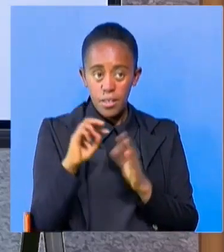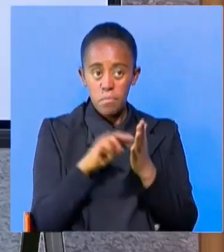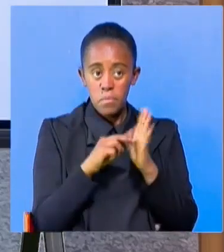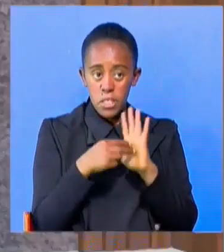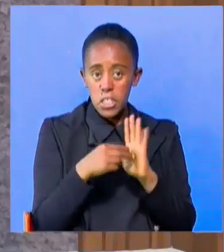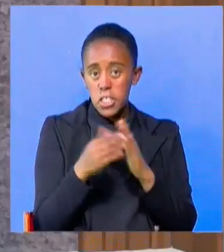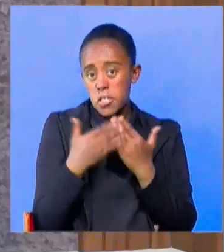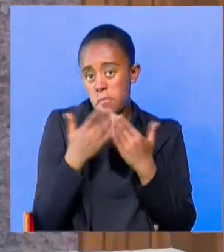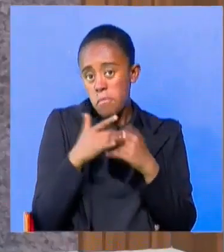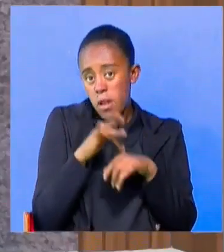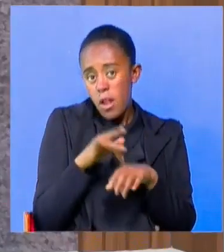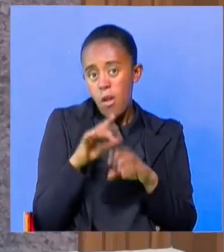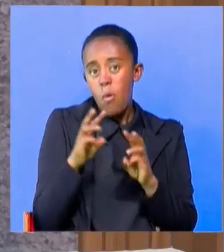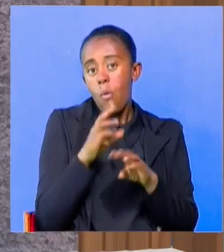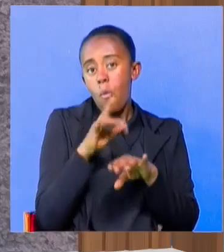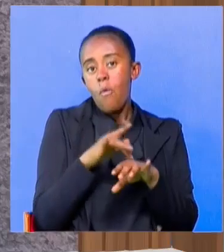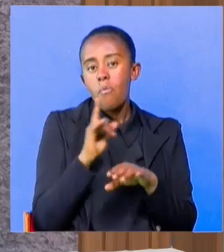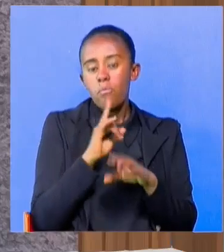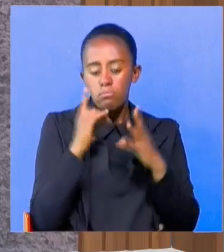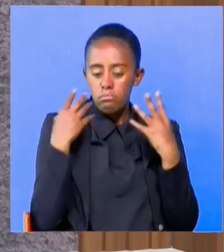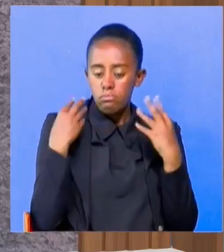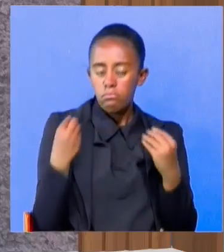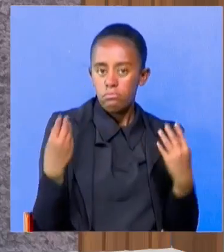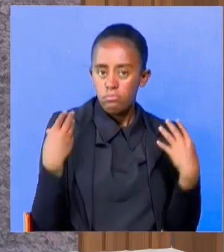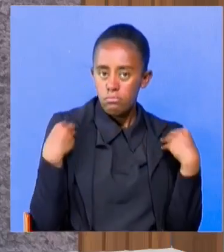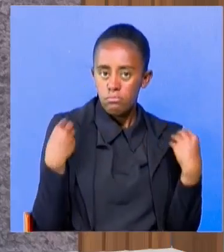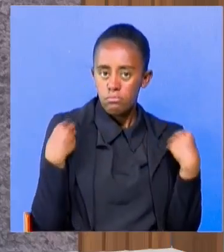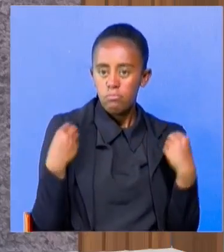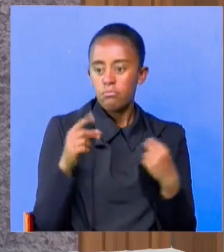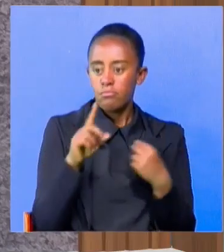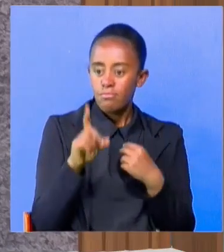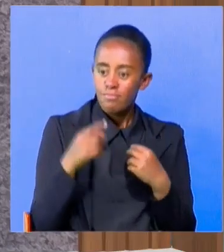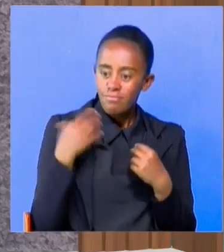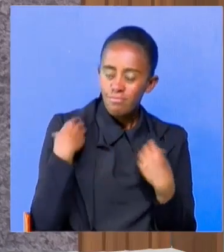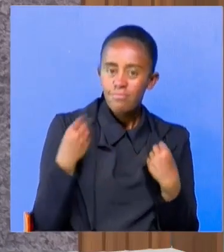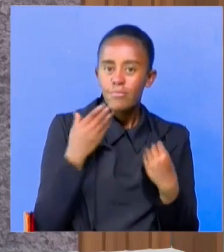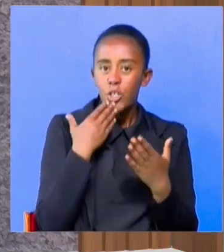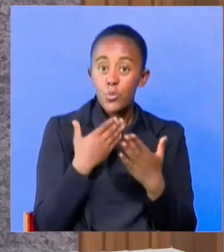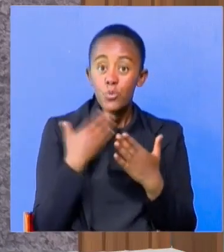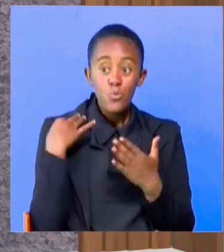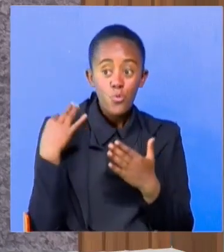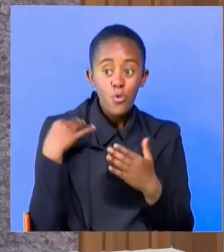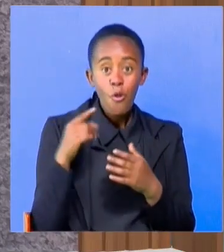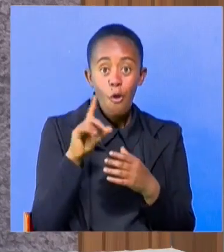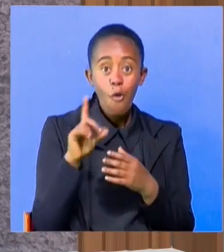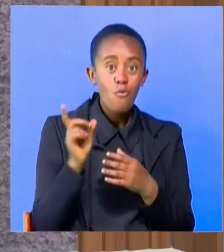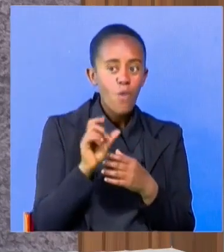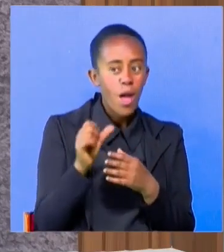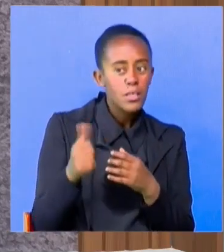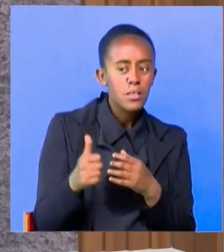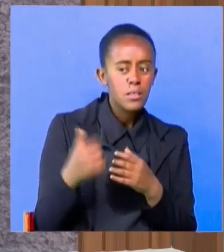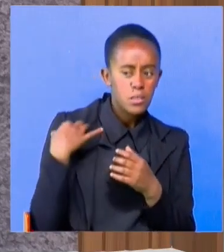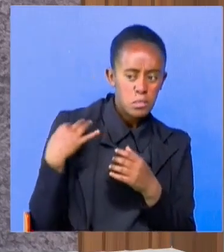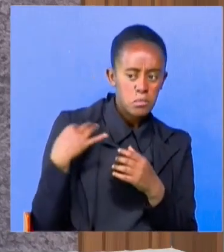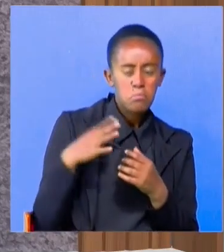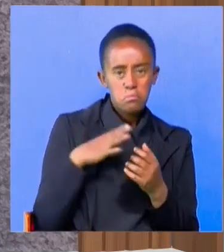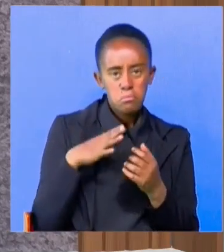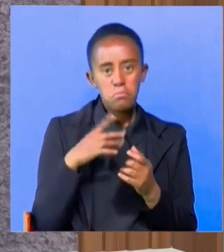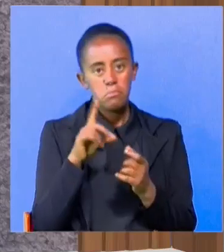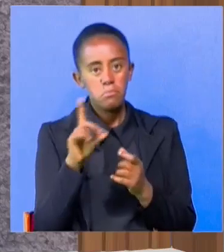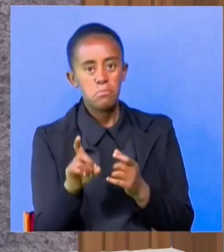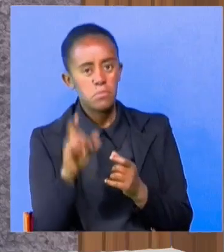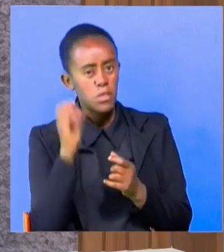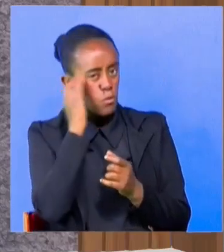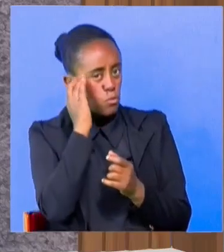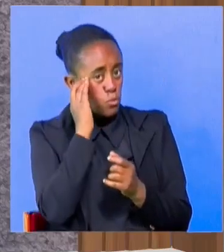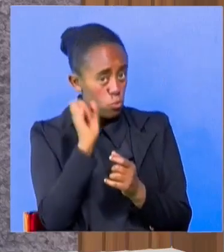simply it is a way of salutation, asking for the goodwill of others. So you have to keep this on your